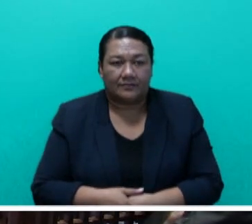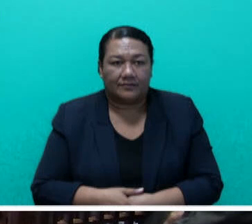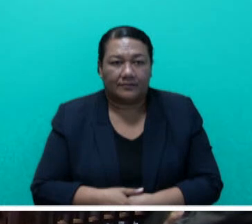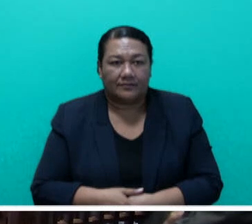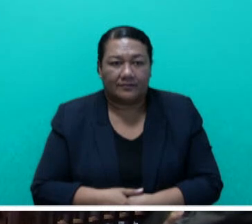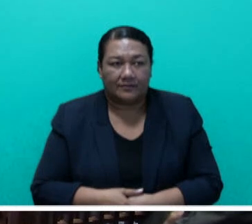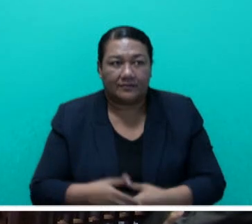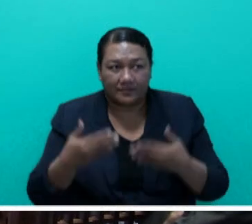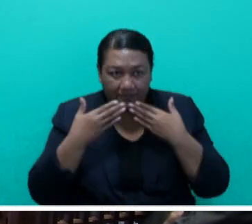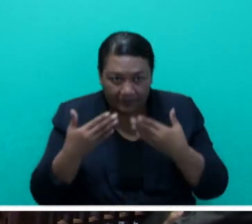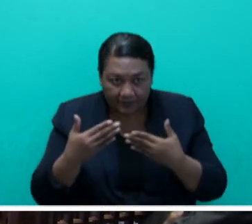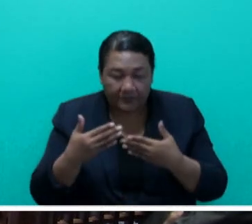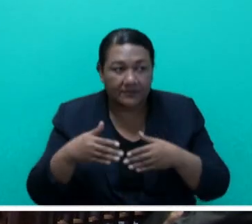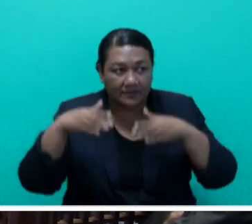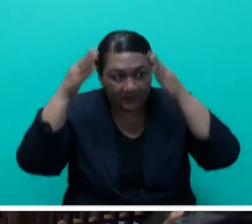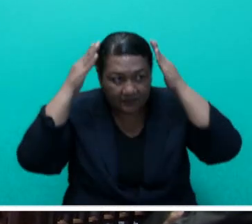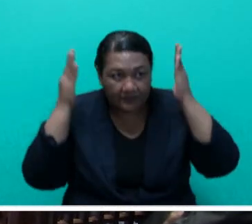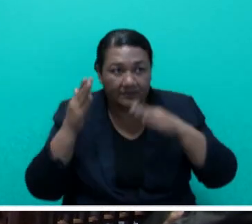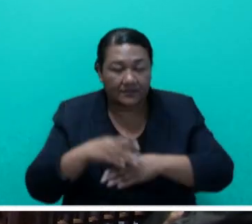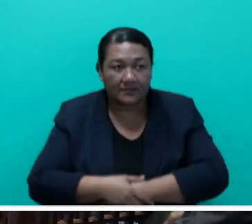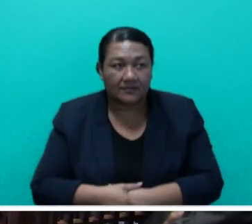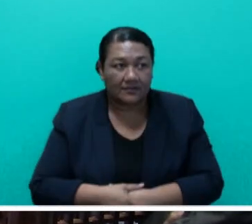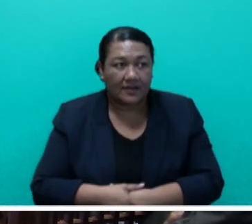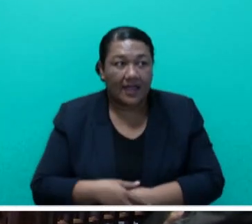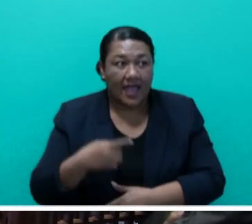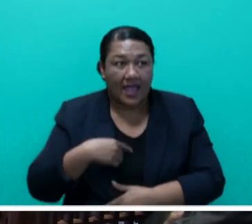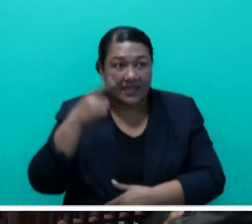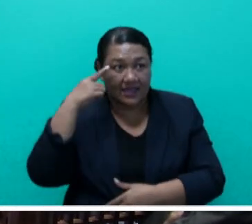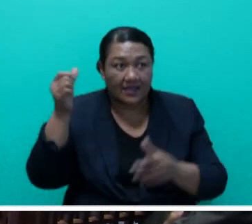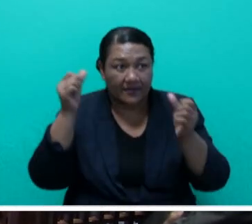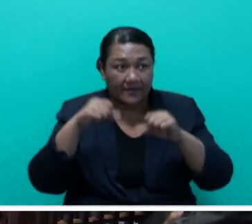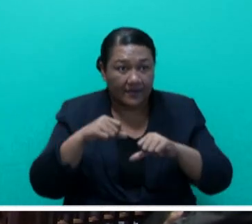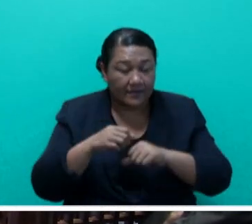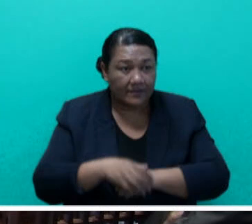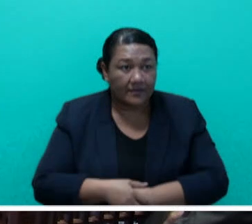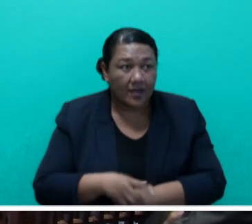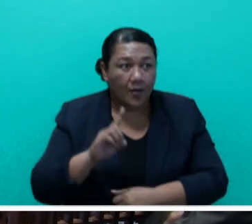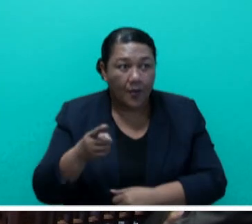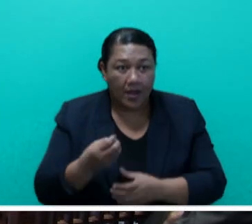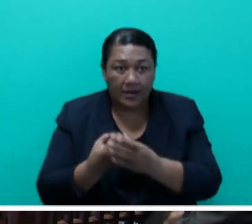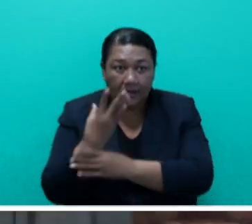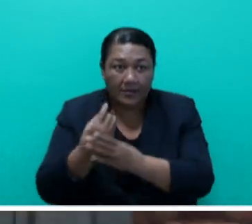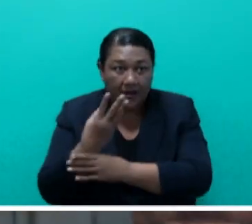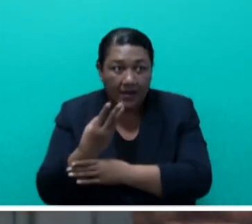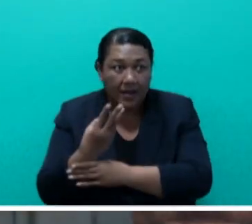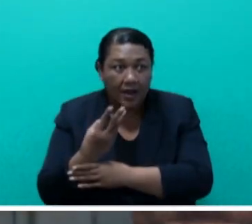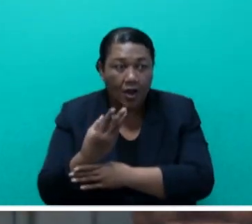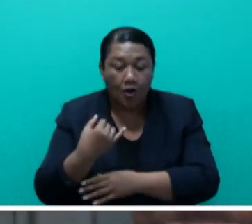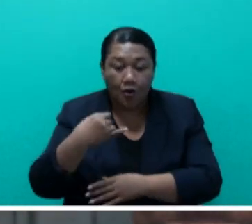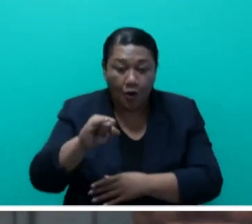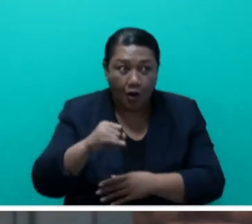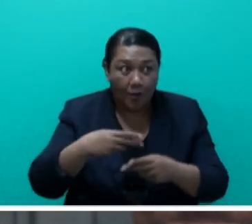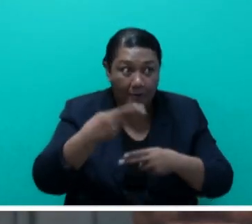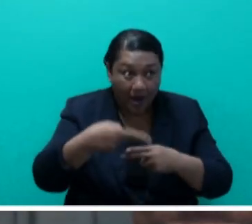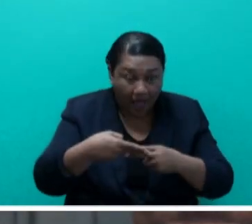Honorable Speaker, sir, I think the failure before, we put the wrong plant in the wrong soil texture.